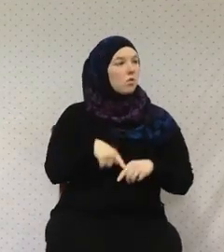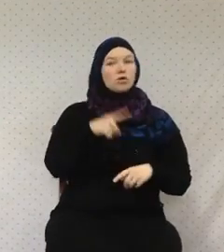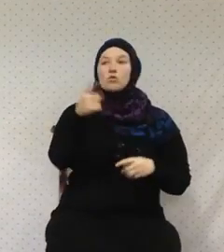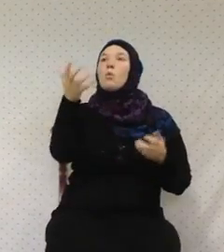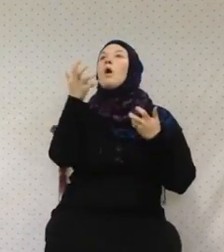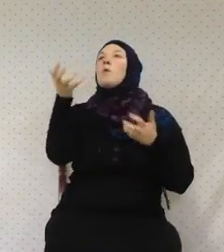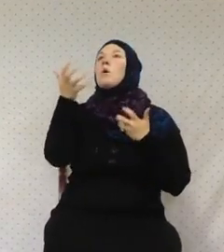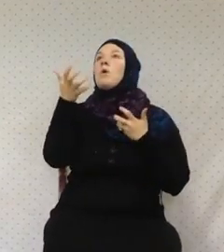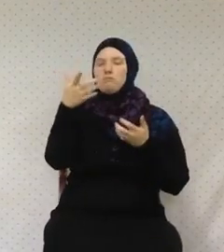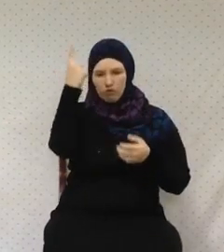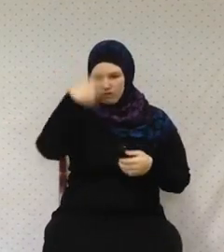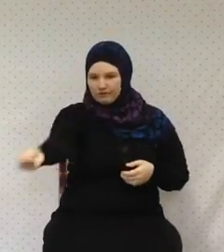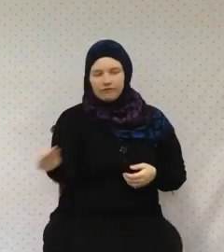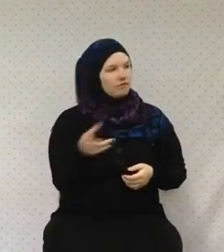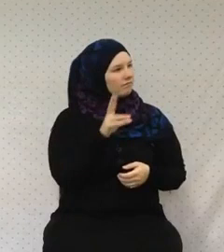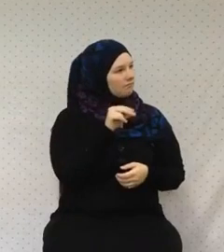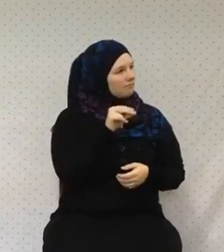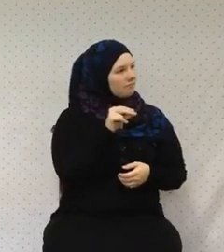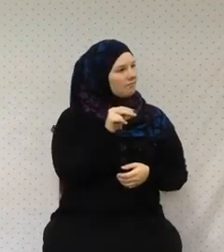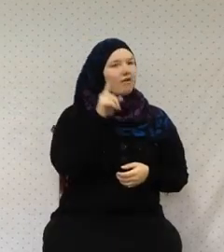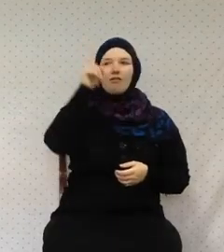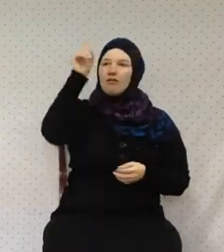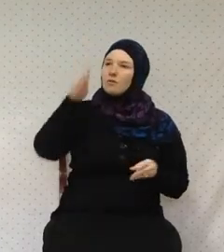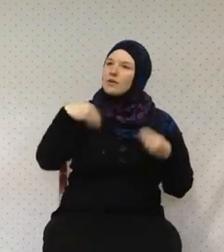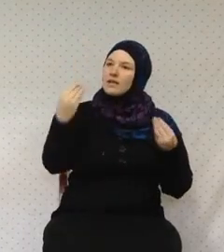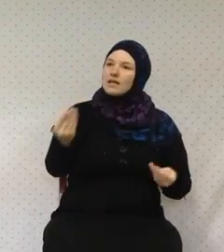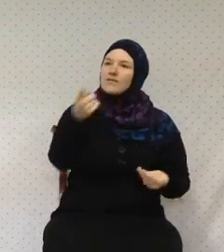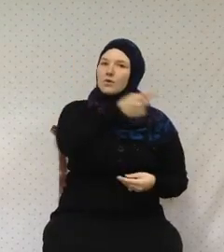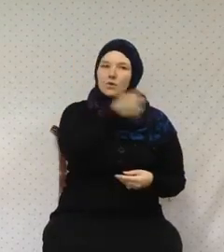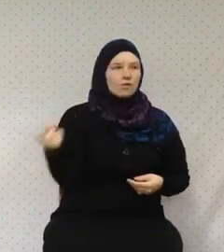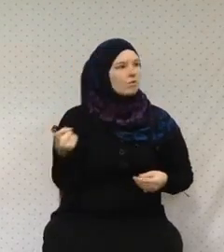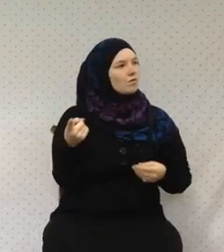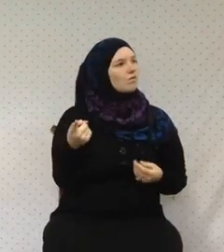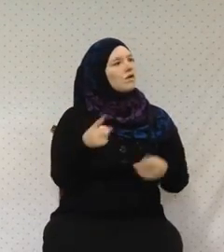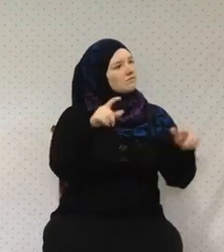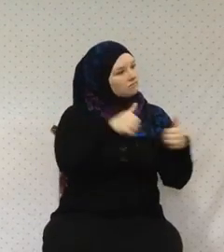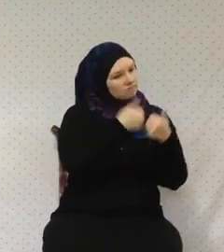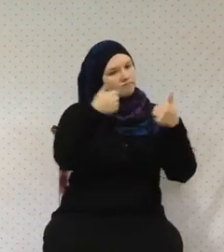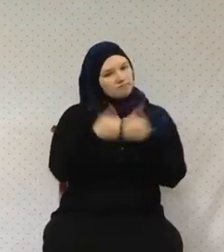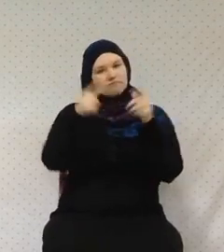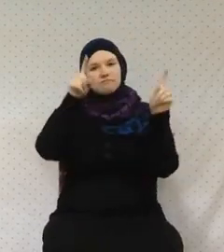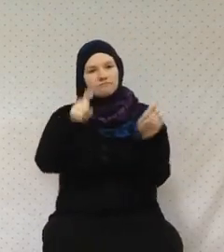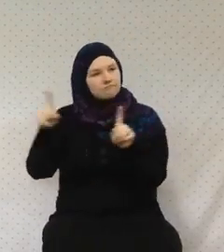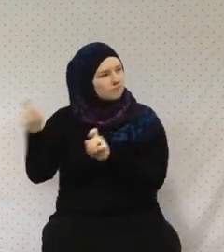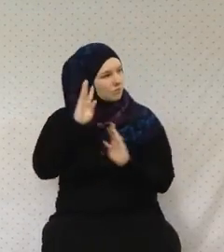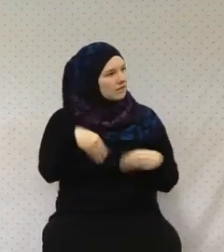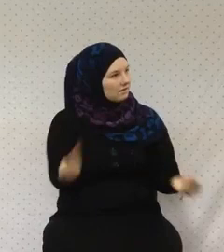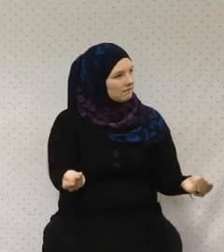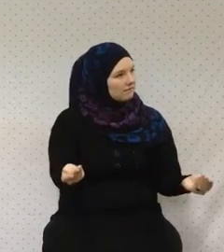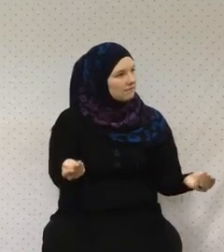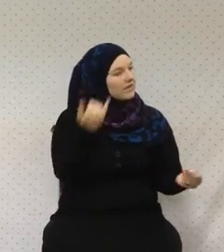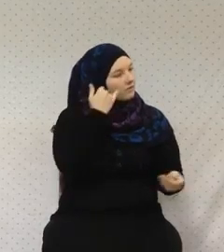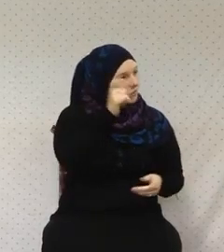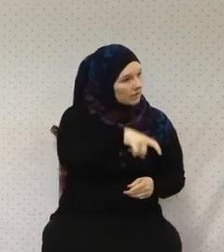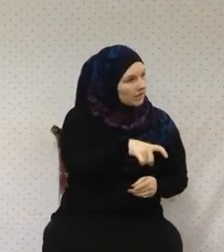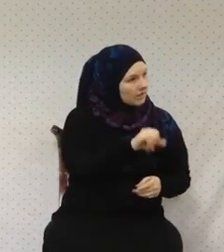you need it or want it. Allah will give you what He designates for you. But if you are sincere